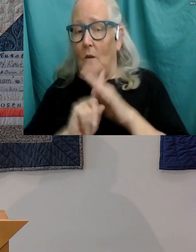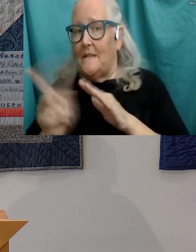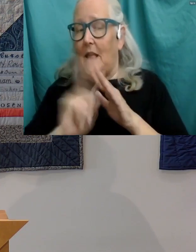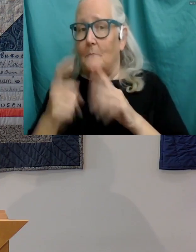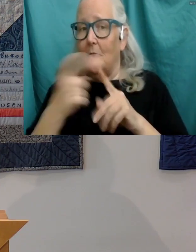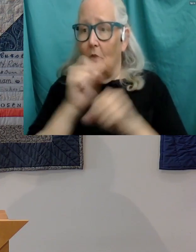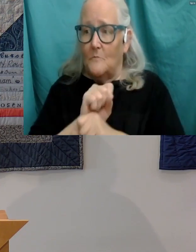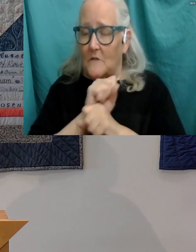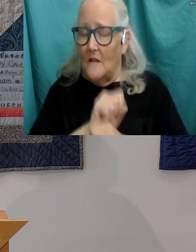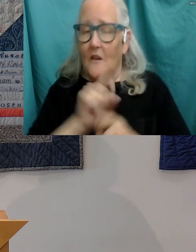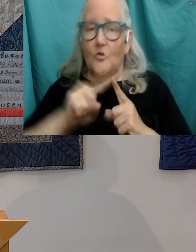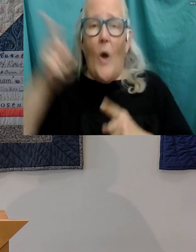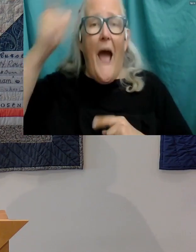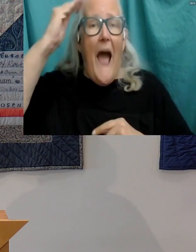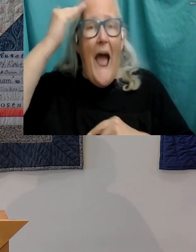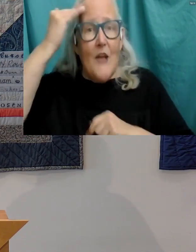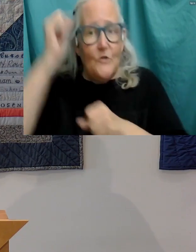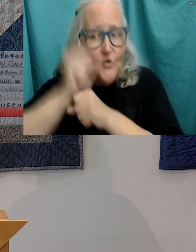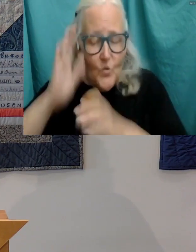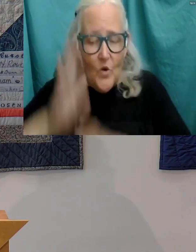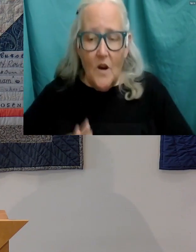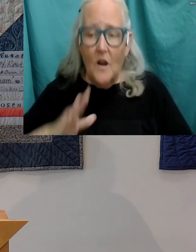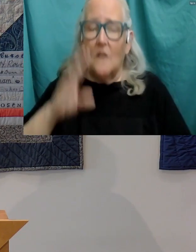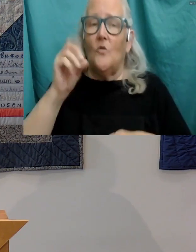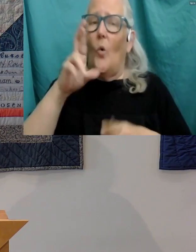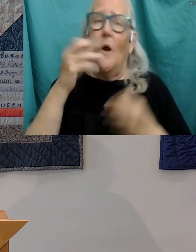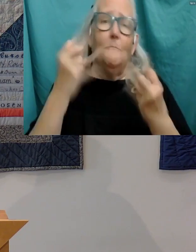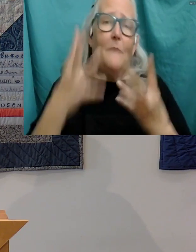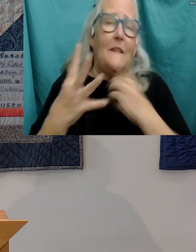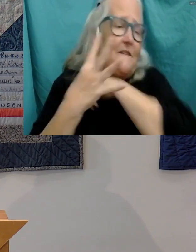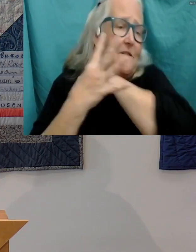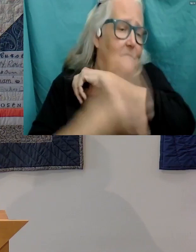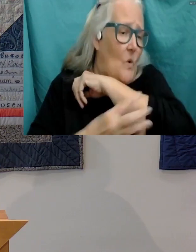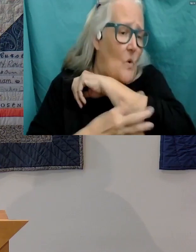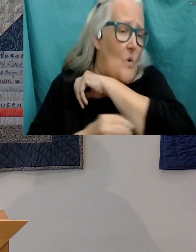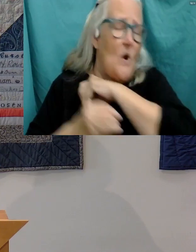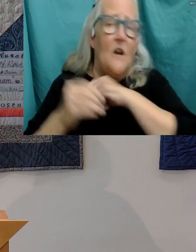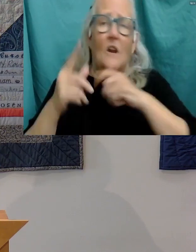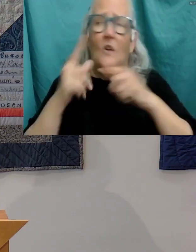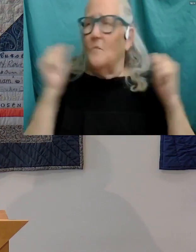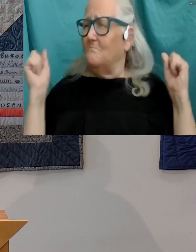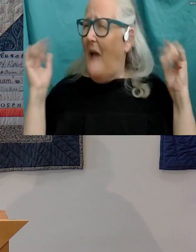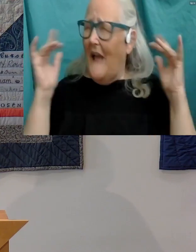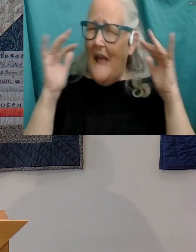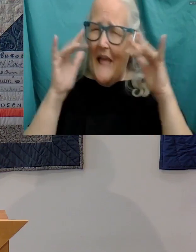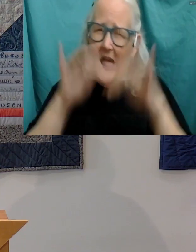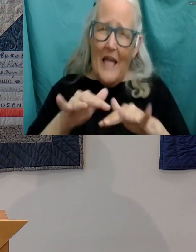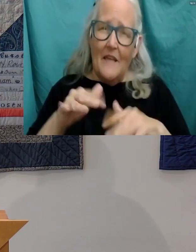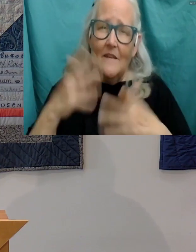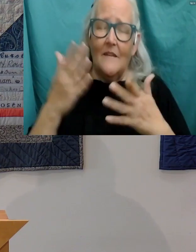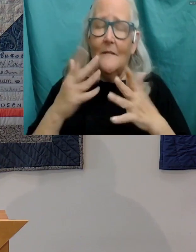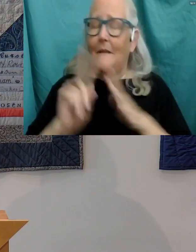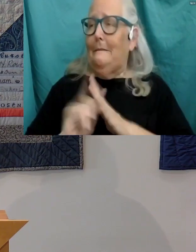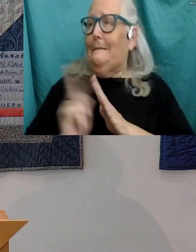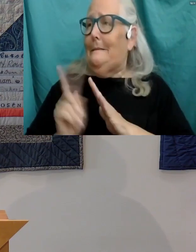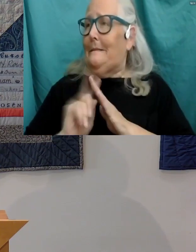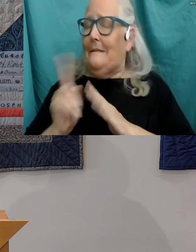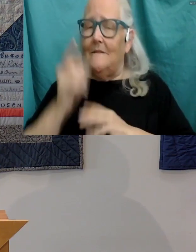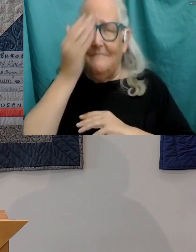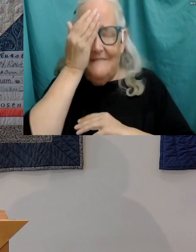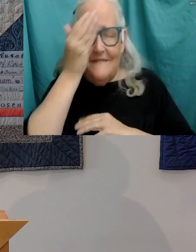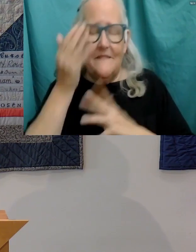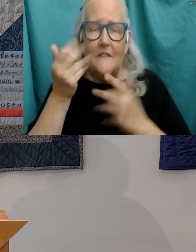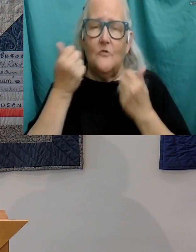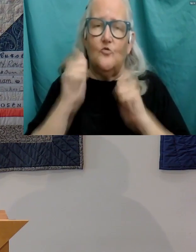working folks of many backgrounds and nations who mutinied and went pirate in a desperate attempt to seek justice for the common